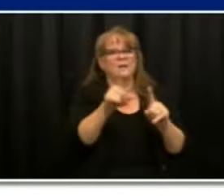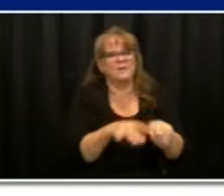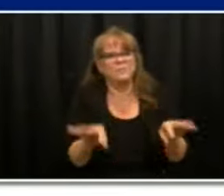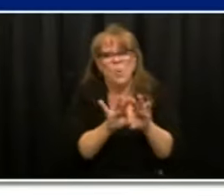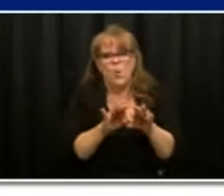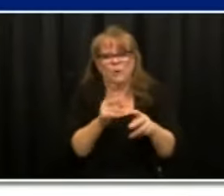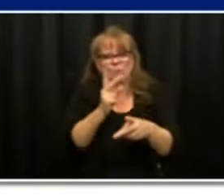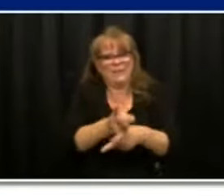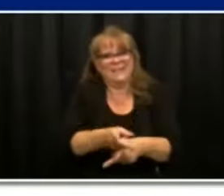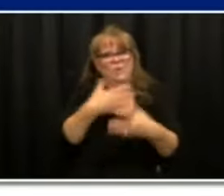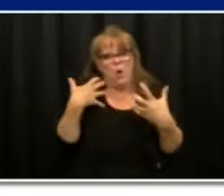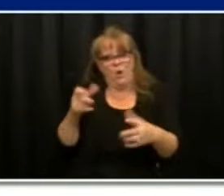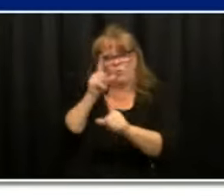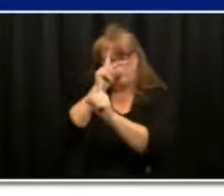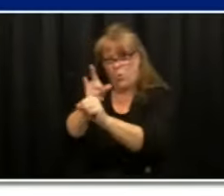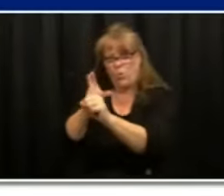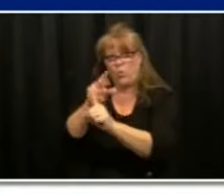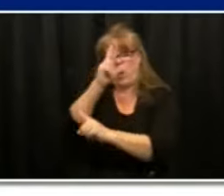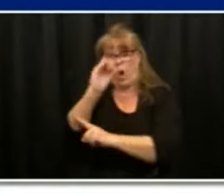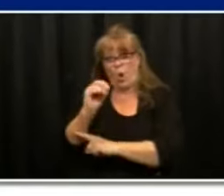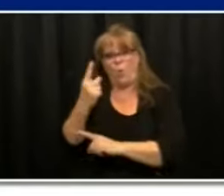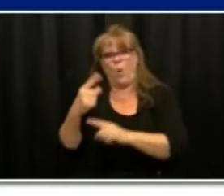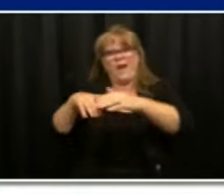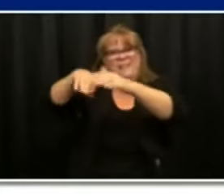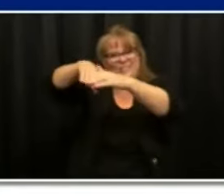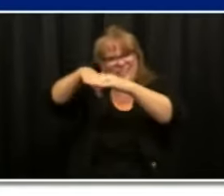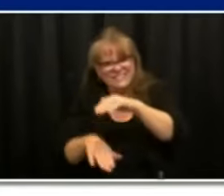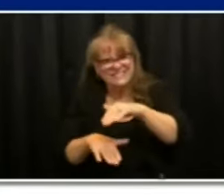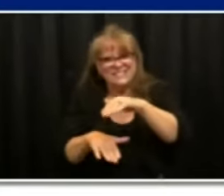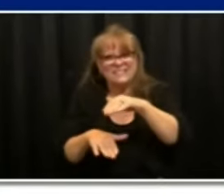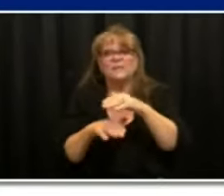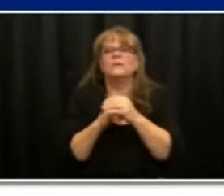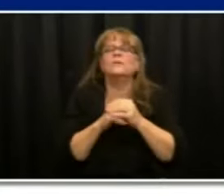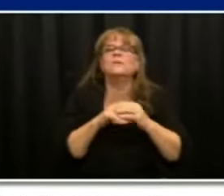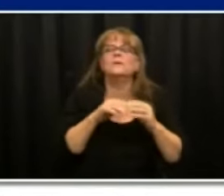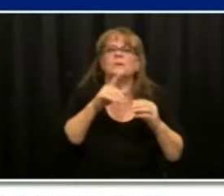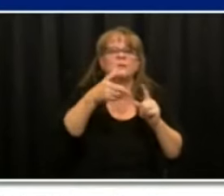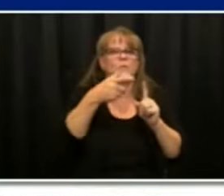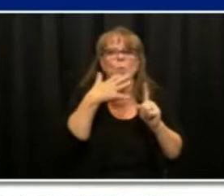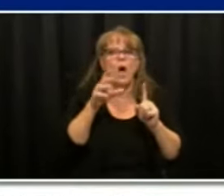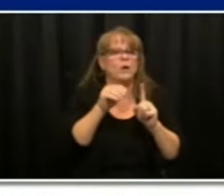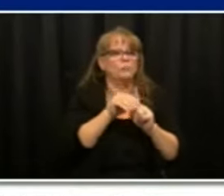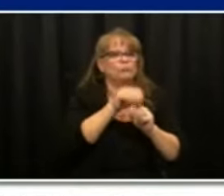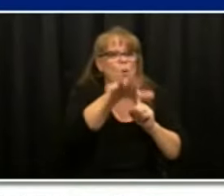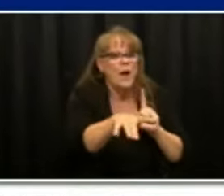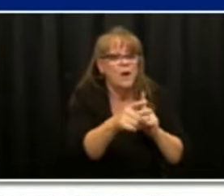R, we expect hospitalizations to continue to grow at a faster and faster rate.